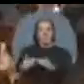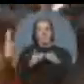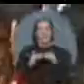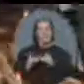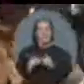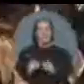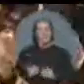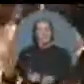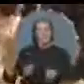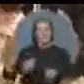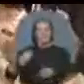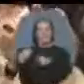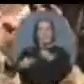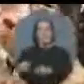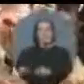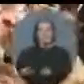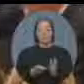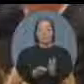heritage.